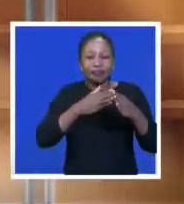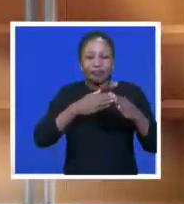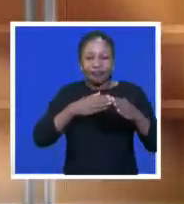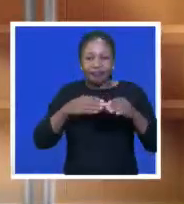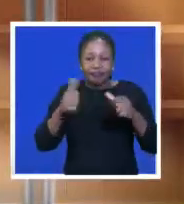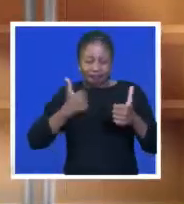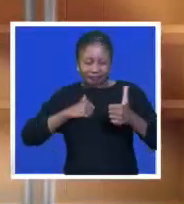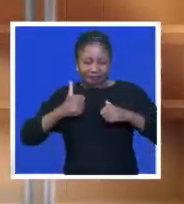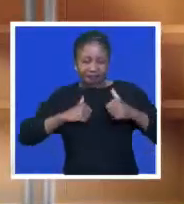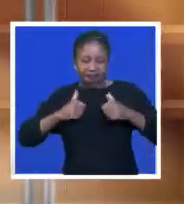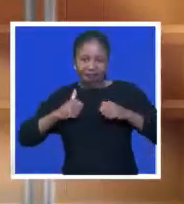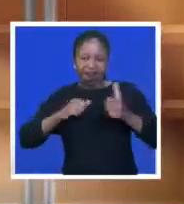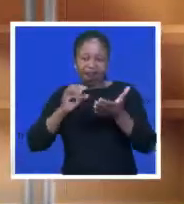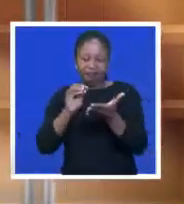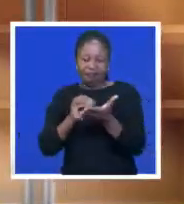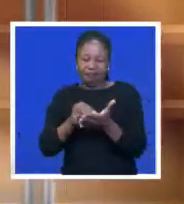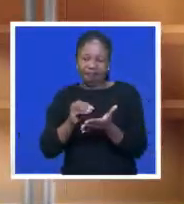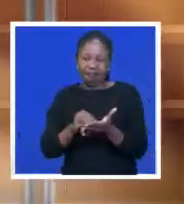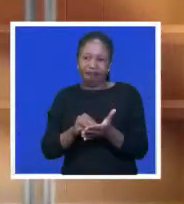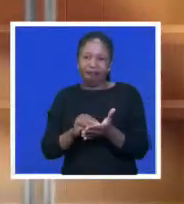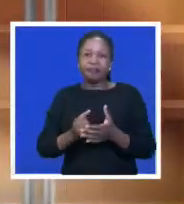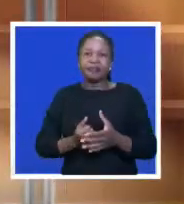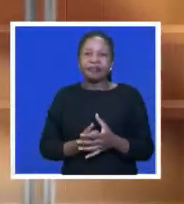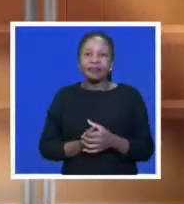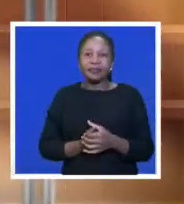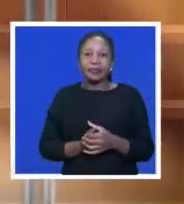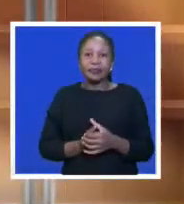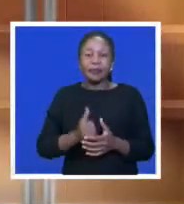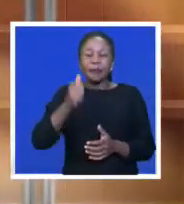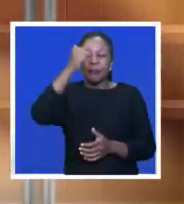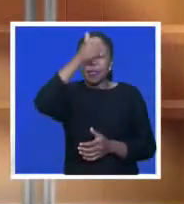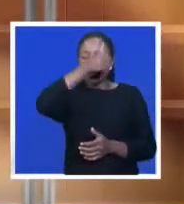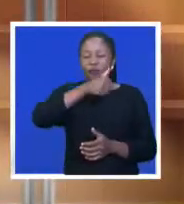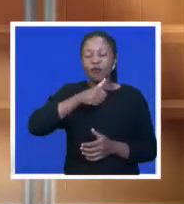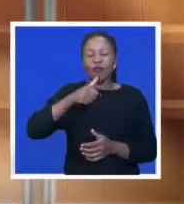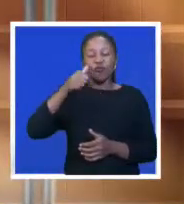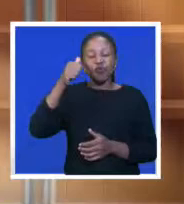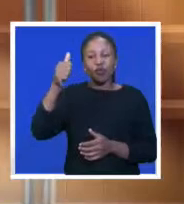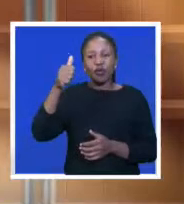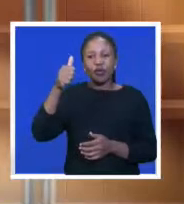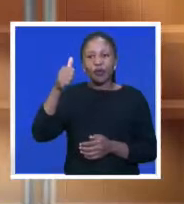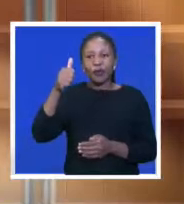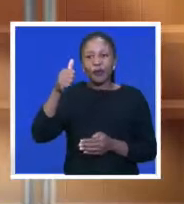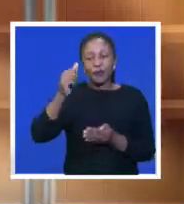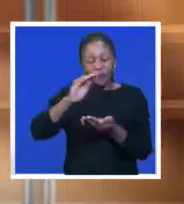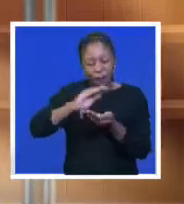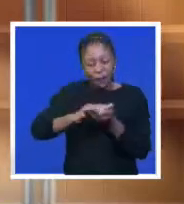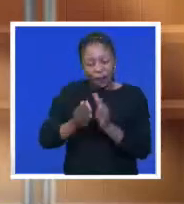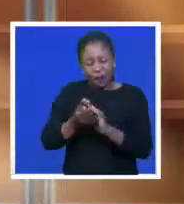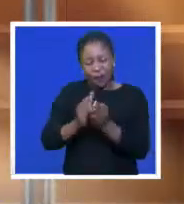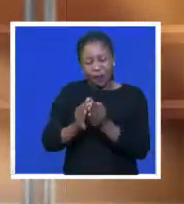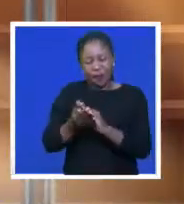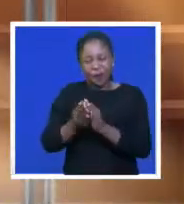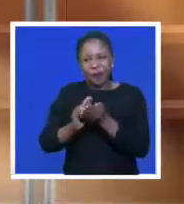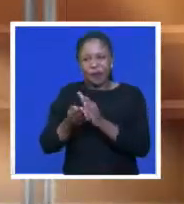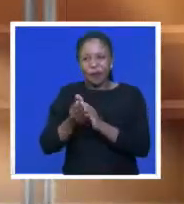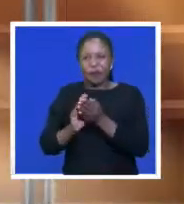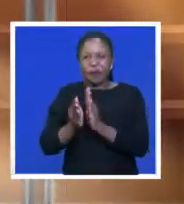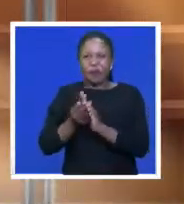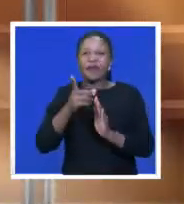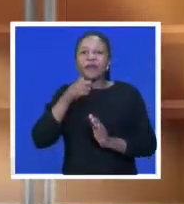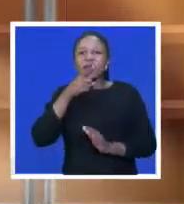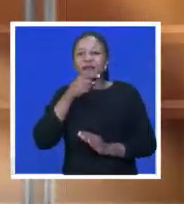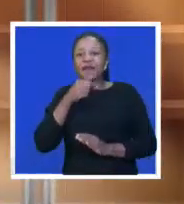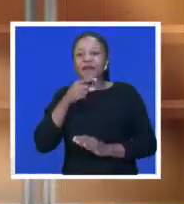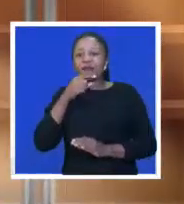told that God created Adam to till. The word